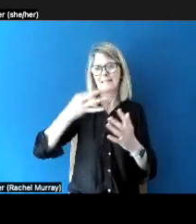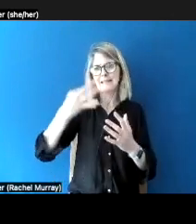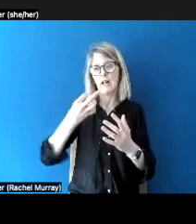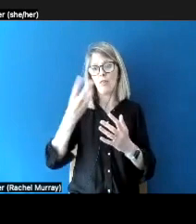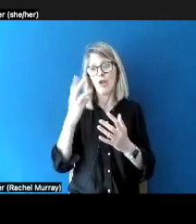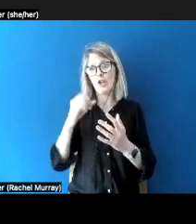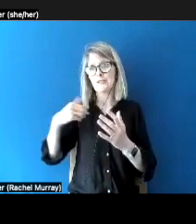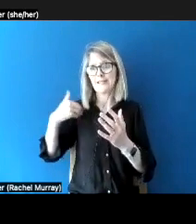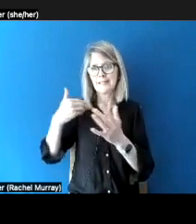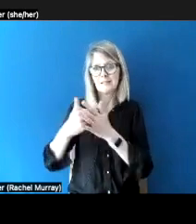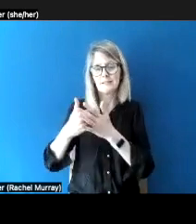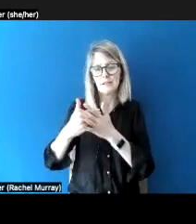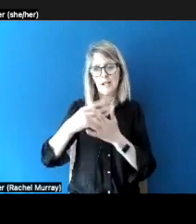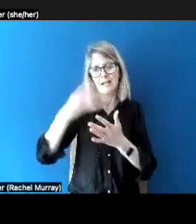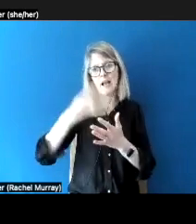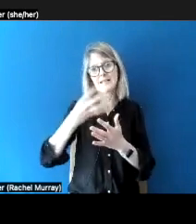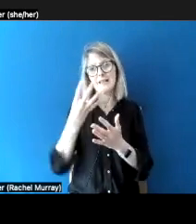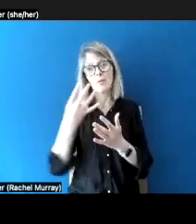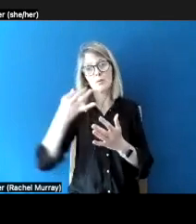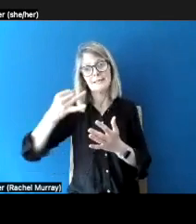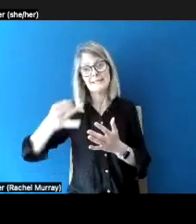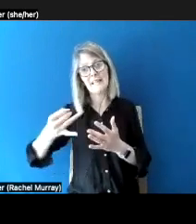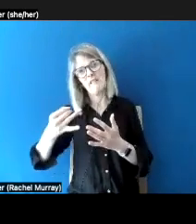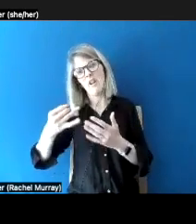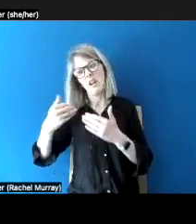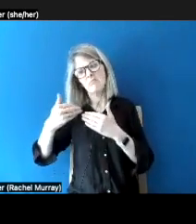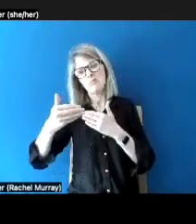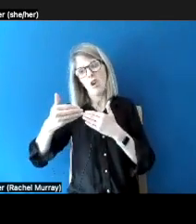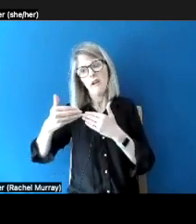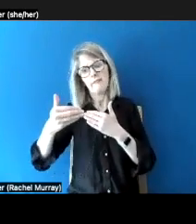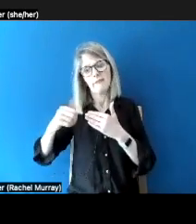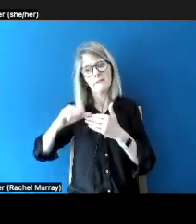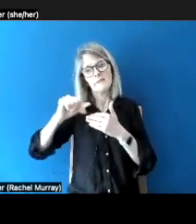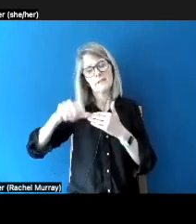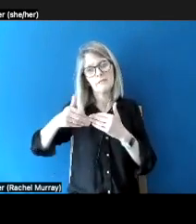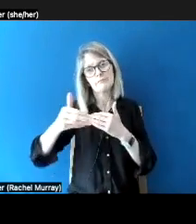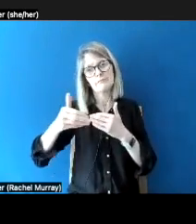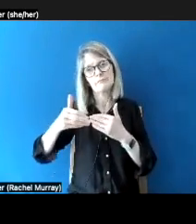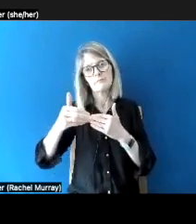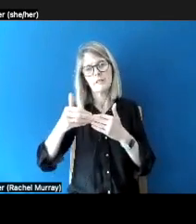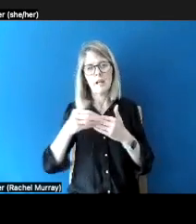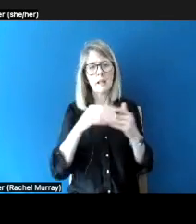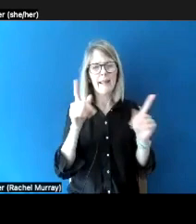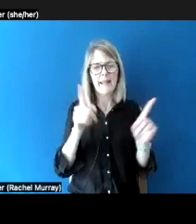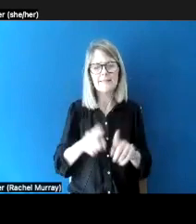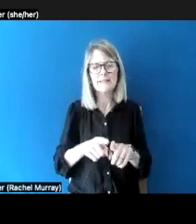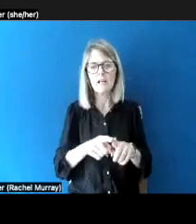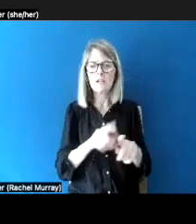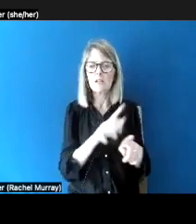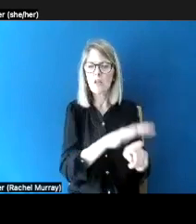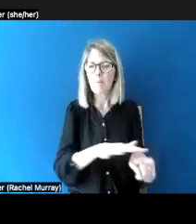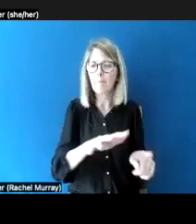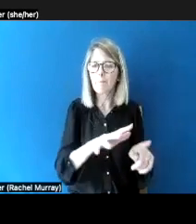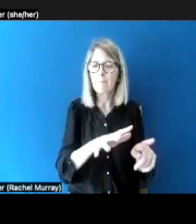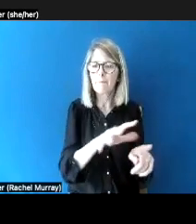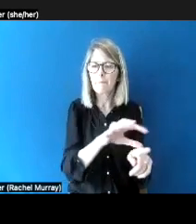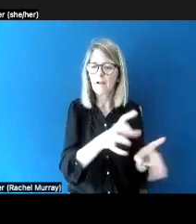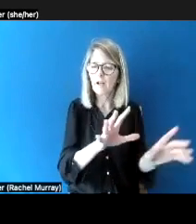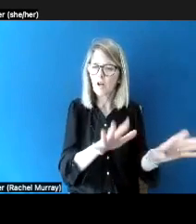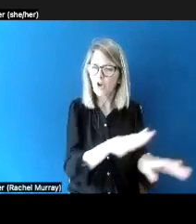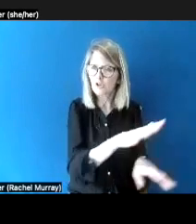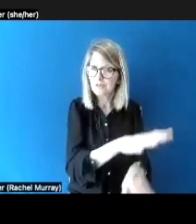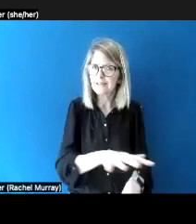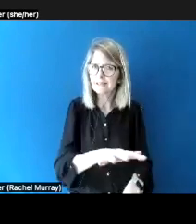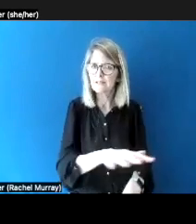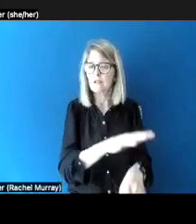to 1947 and even further, particularly in the Indian subcontinent, much of the established